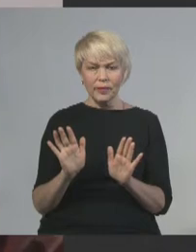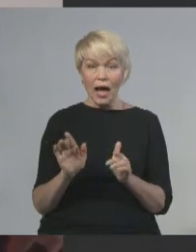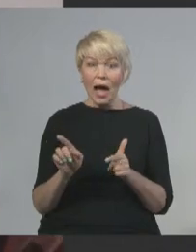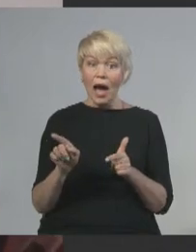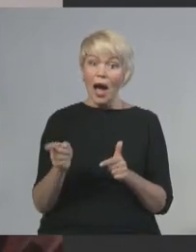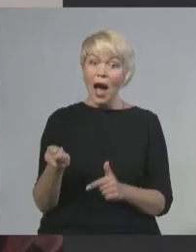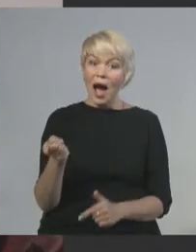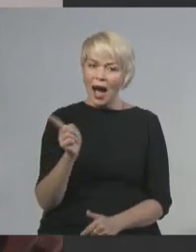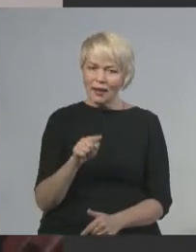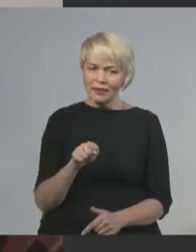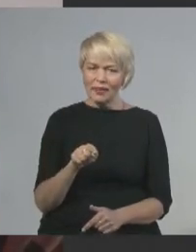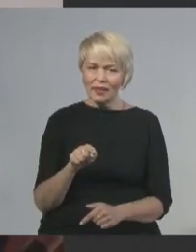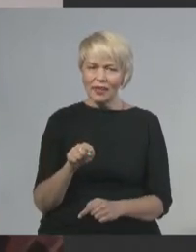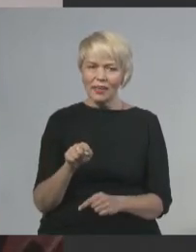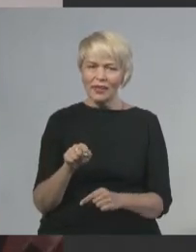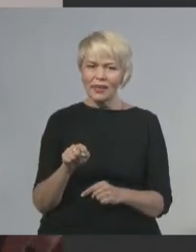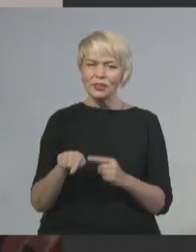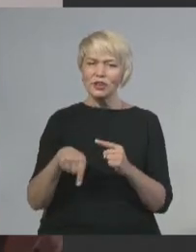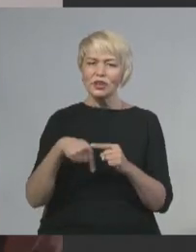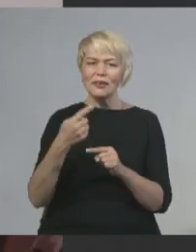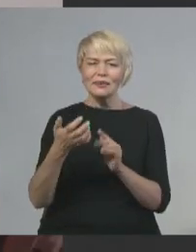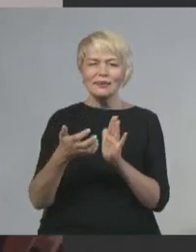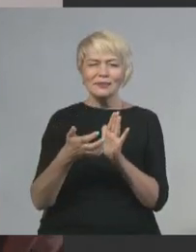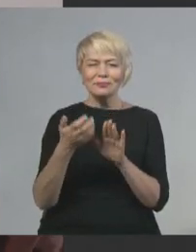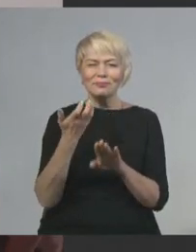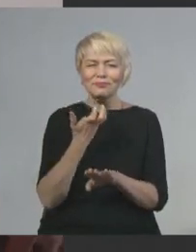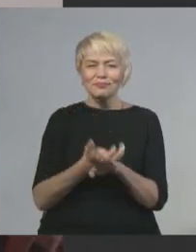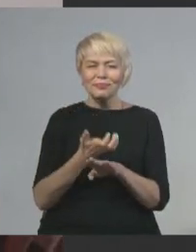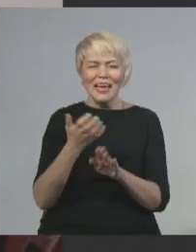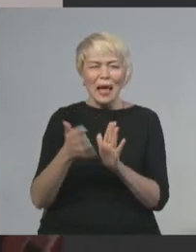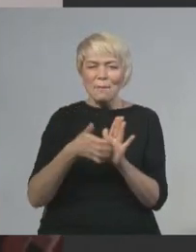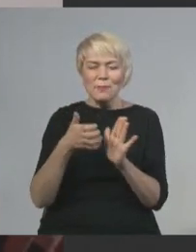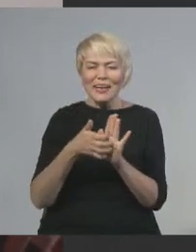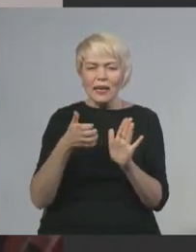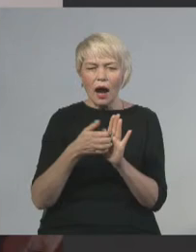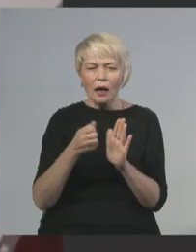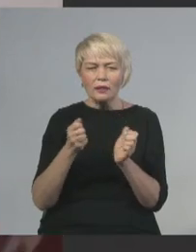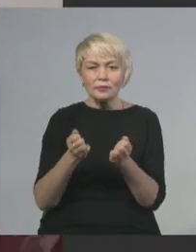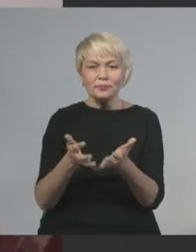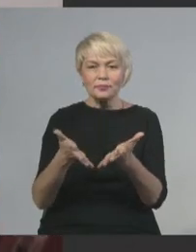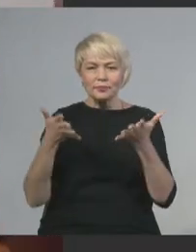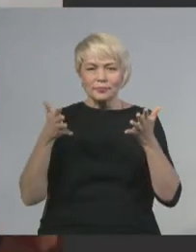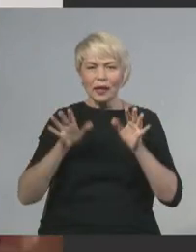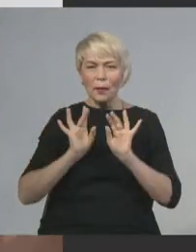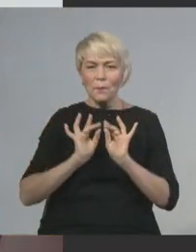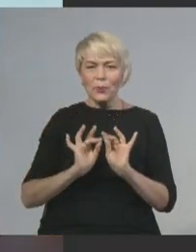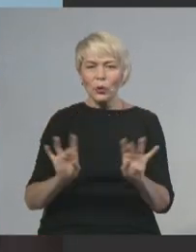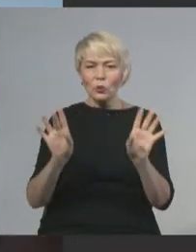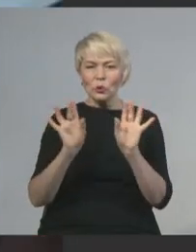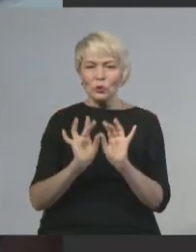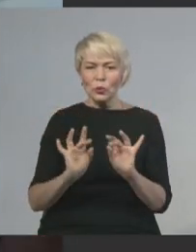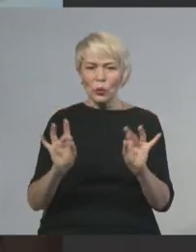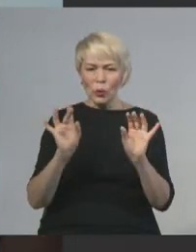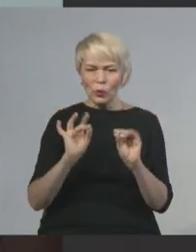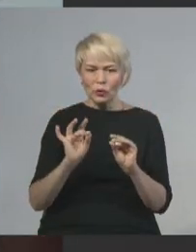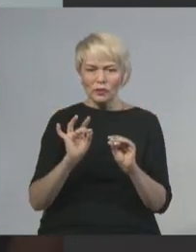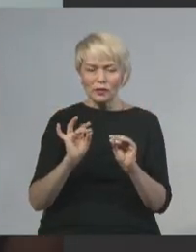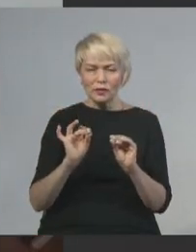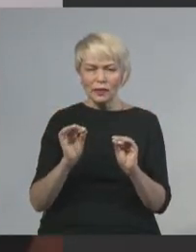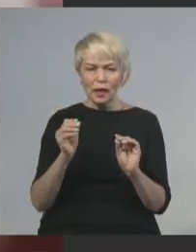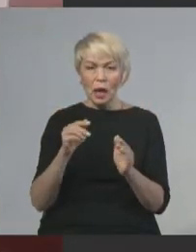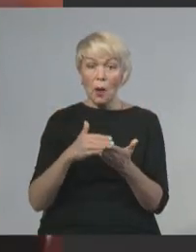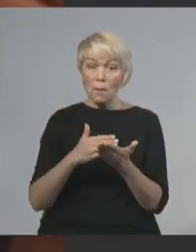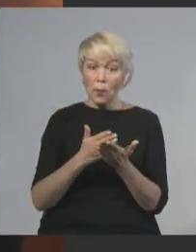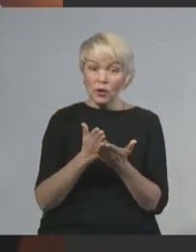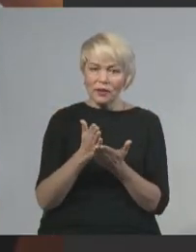transparency and a lack efficiency i would say of the political vision that we're taking and when the journal is